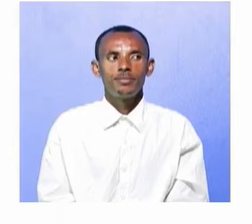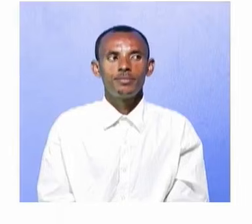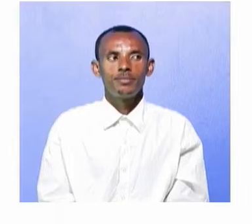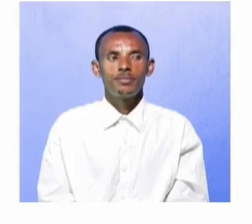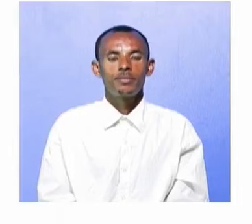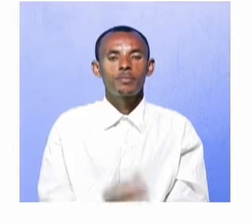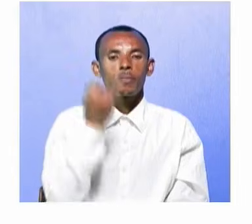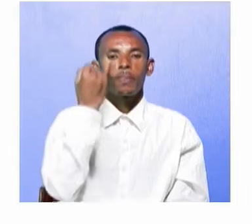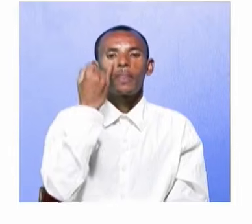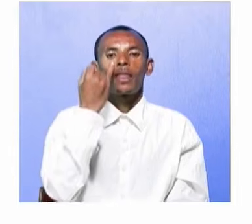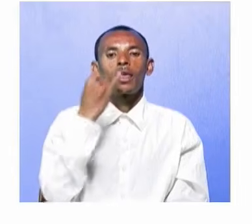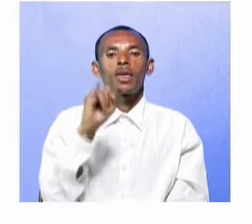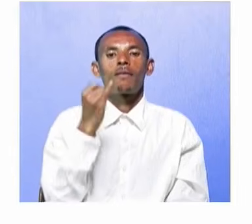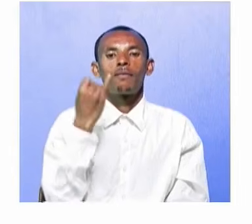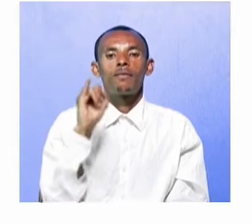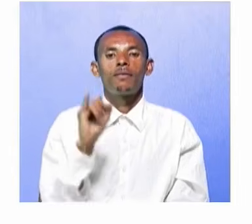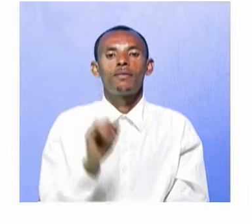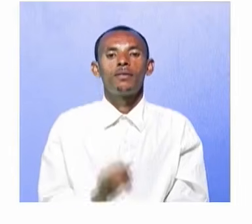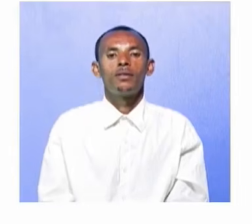If